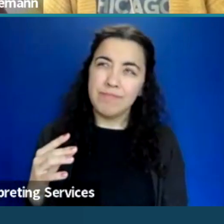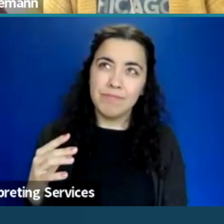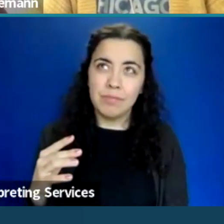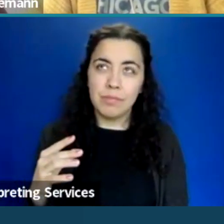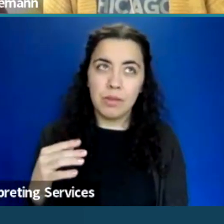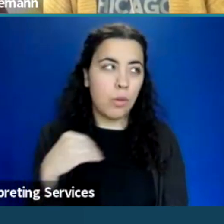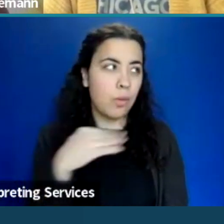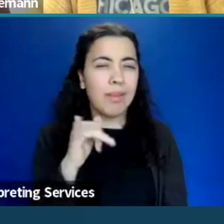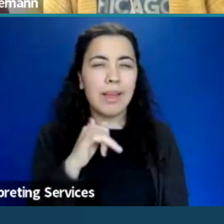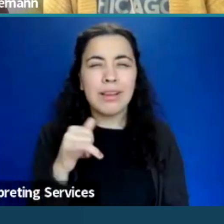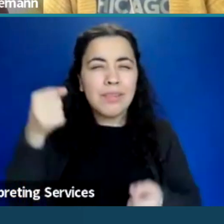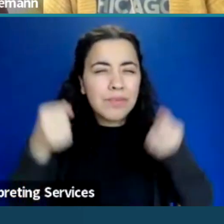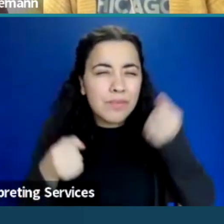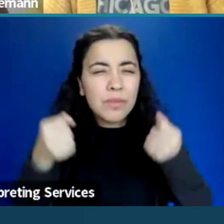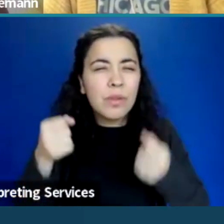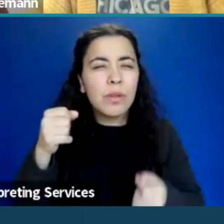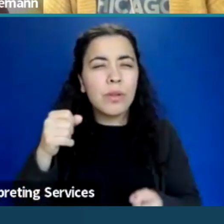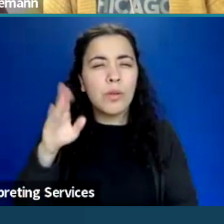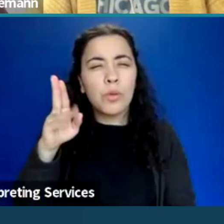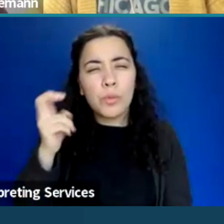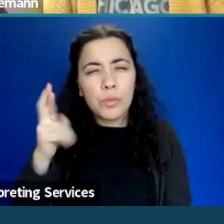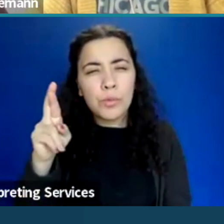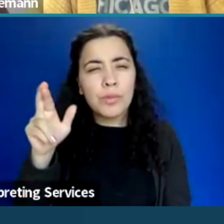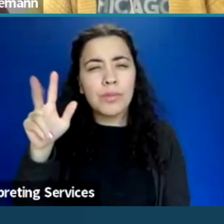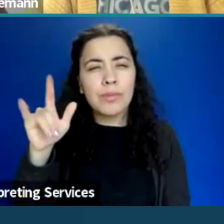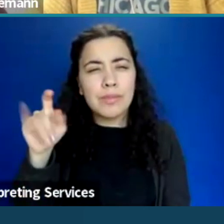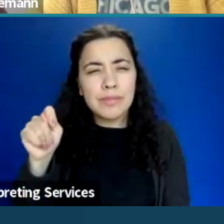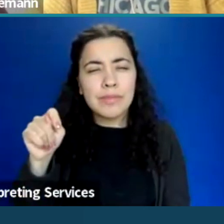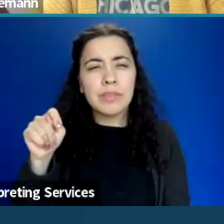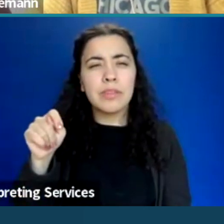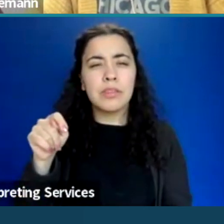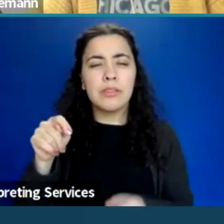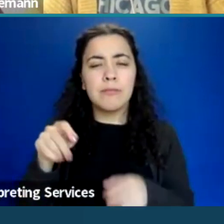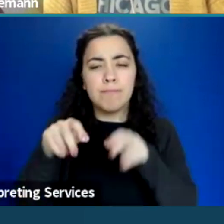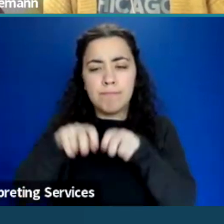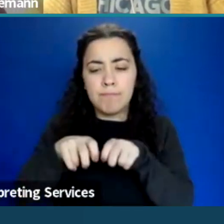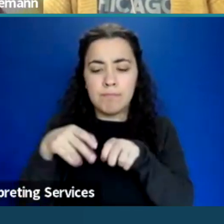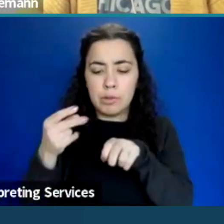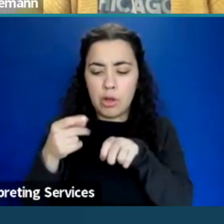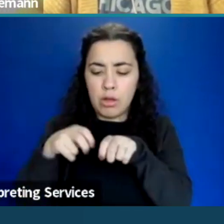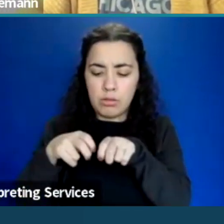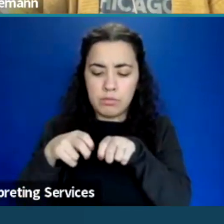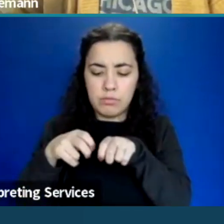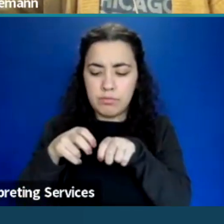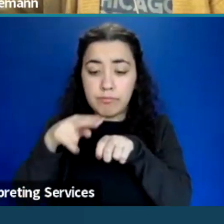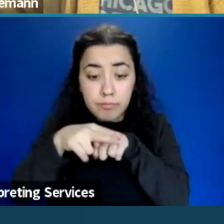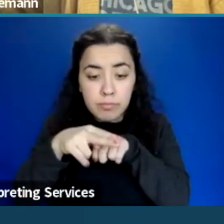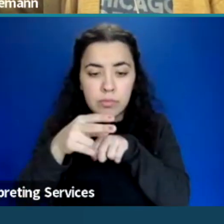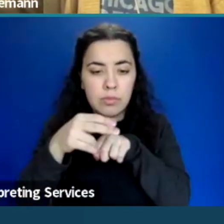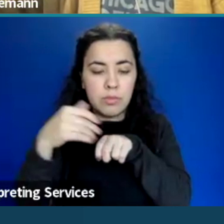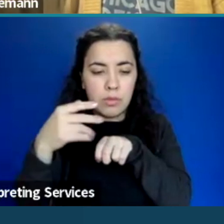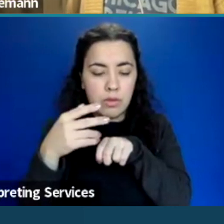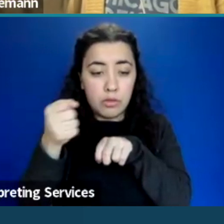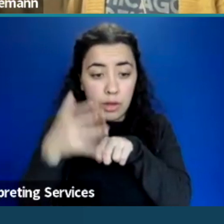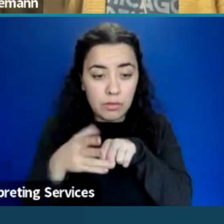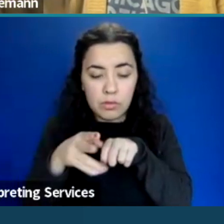like an Uber or Lyft, but I think it's really important to just have basic knowledge of service